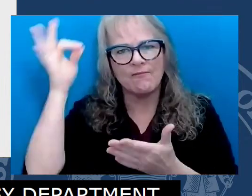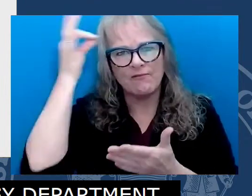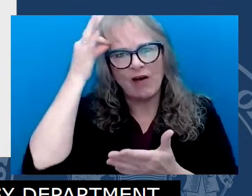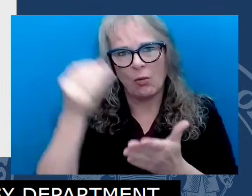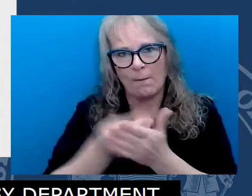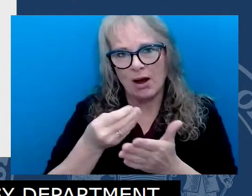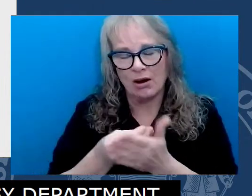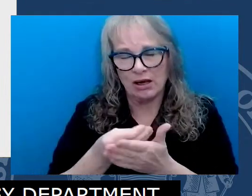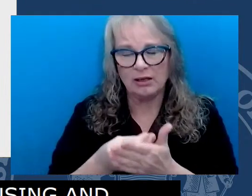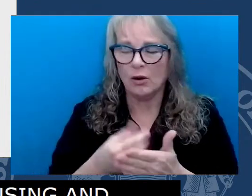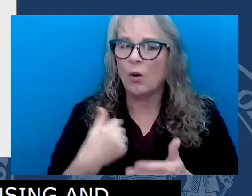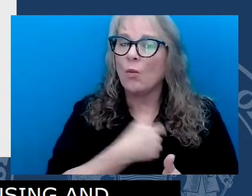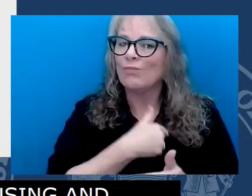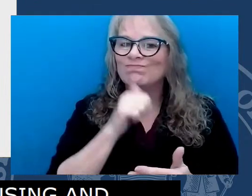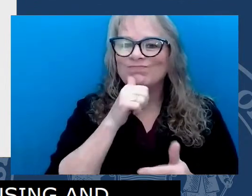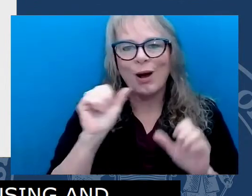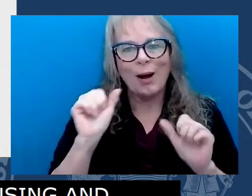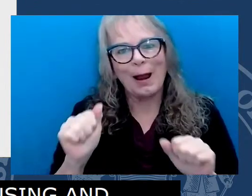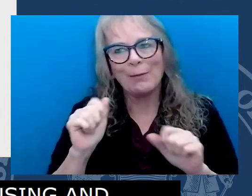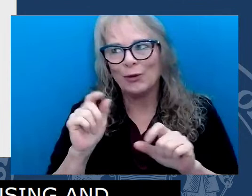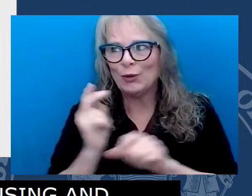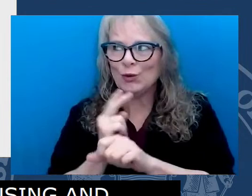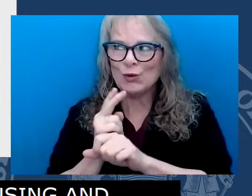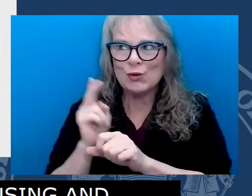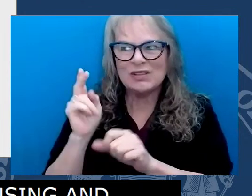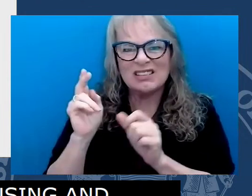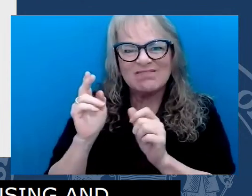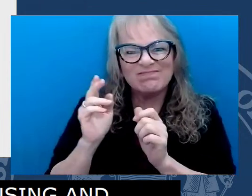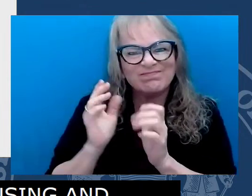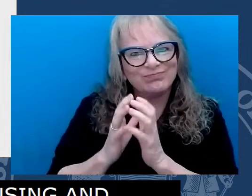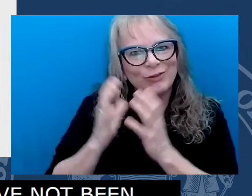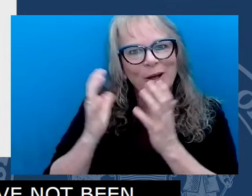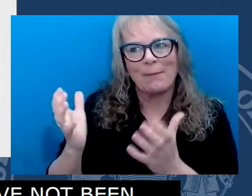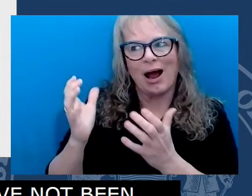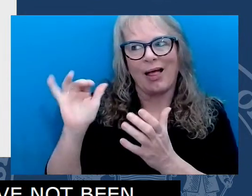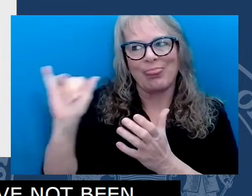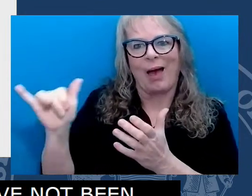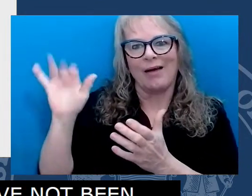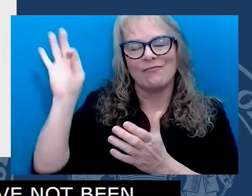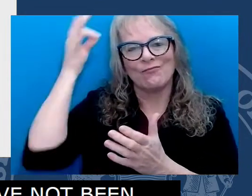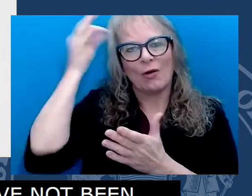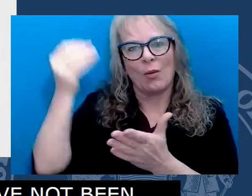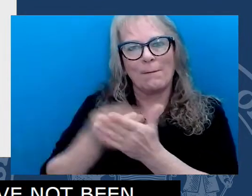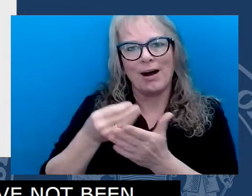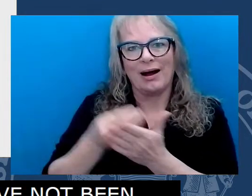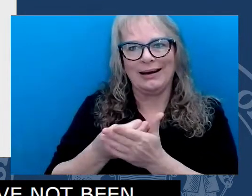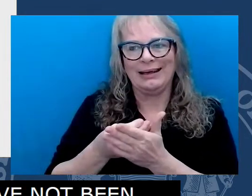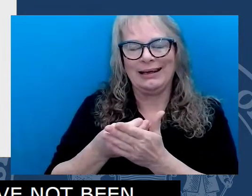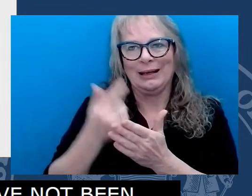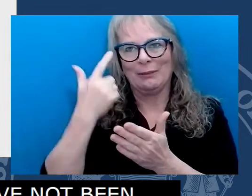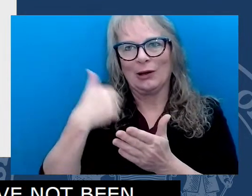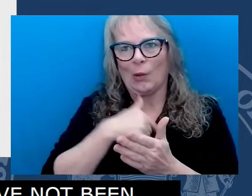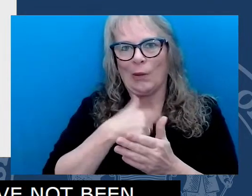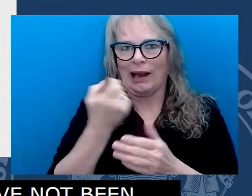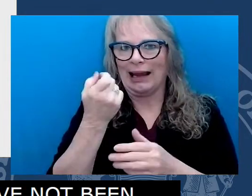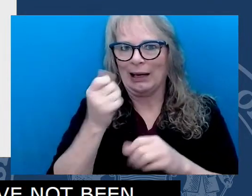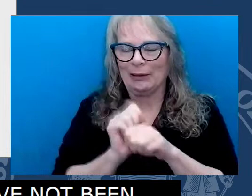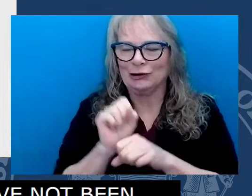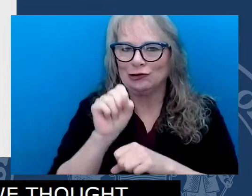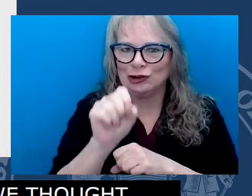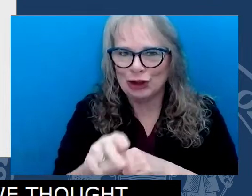able to use as much of the federal monies as we thought, because we kind of got ahead of the curve there a little bit, and